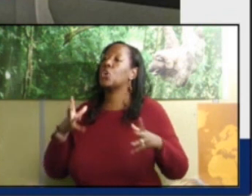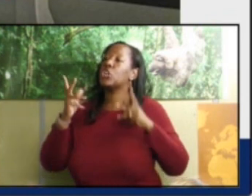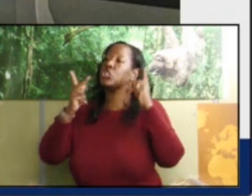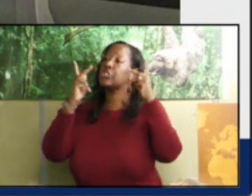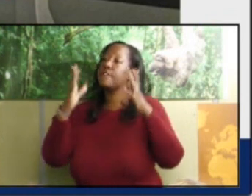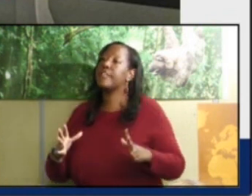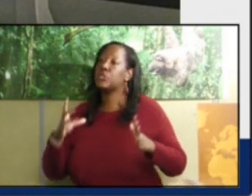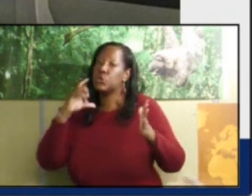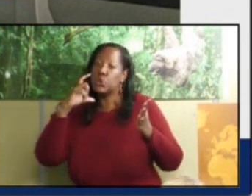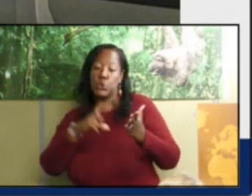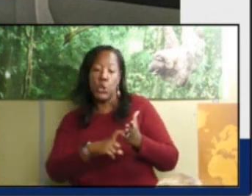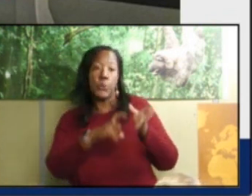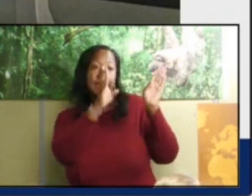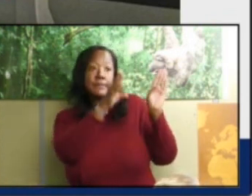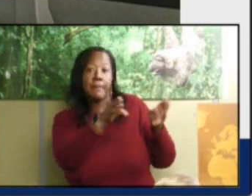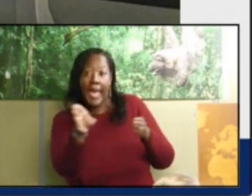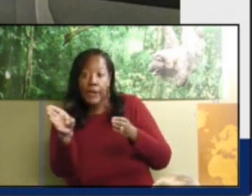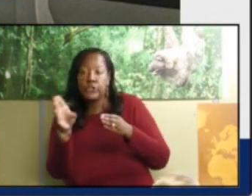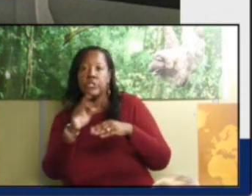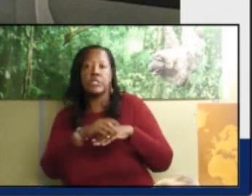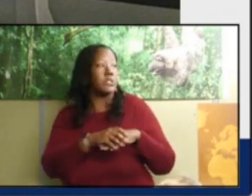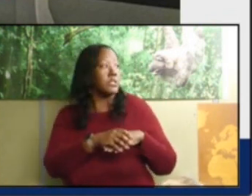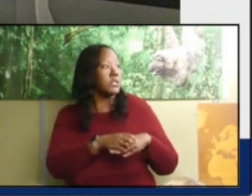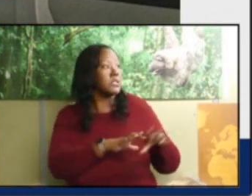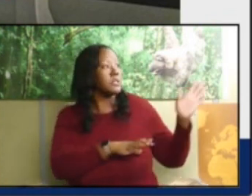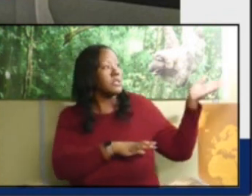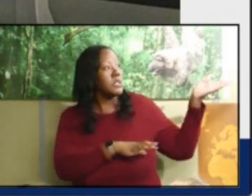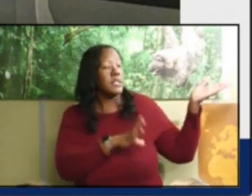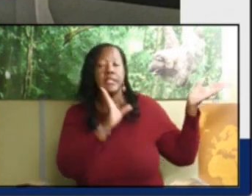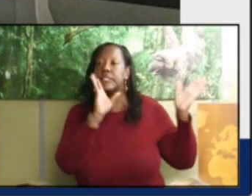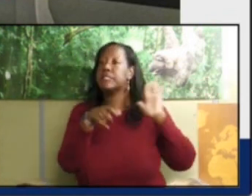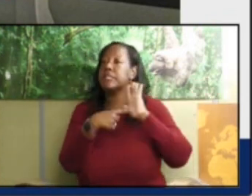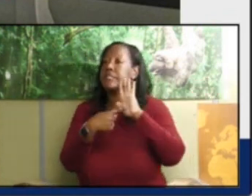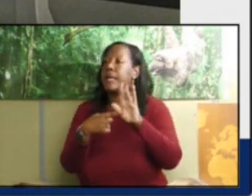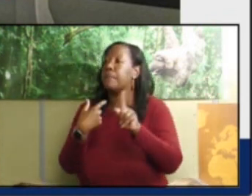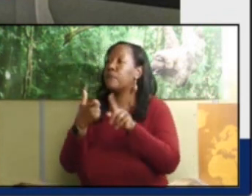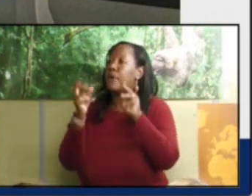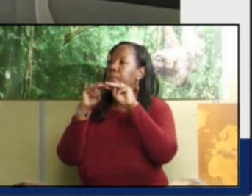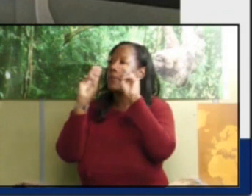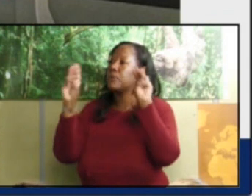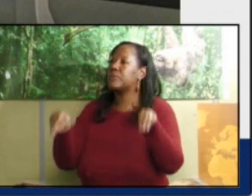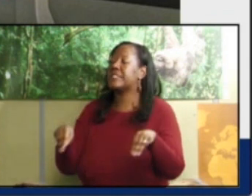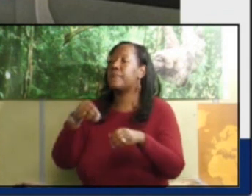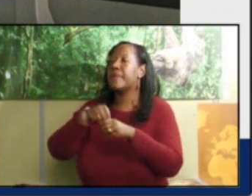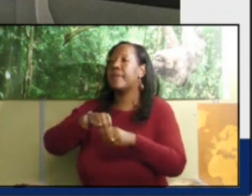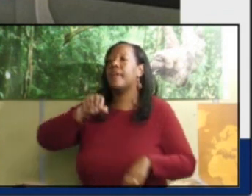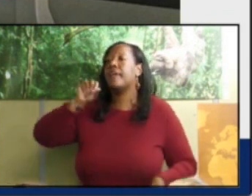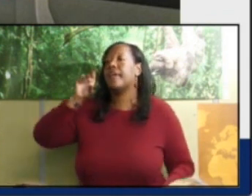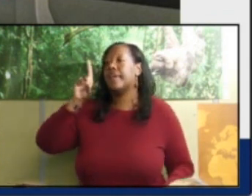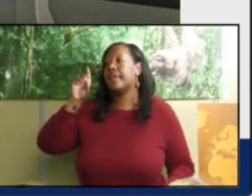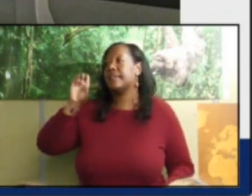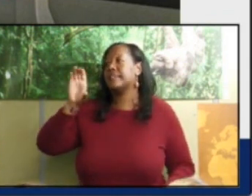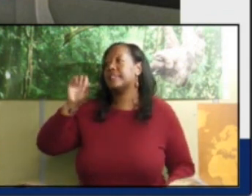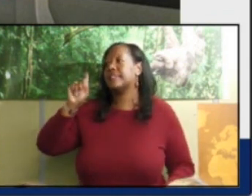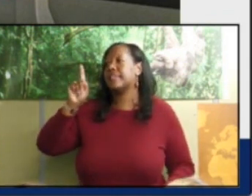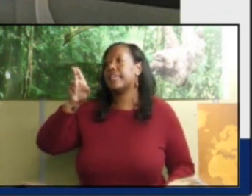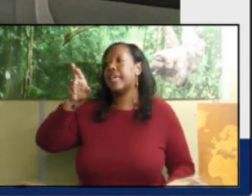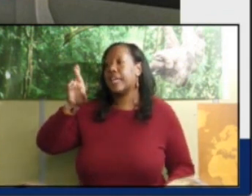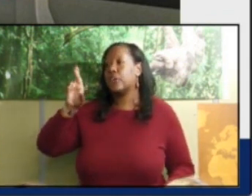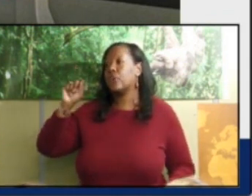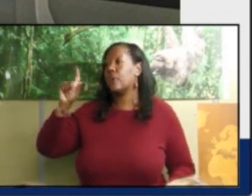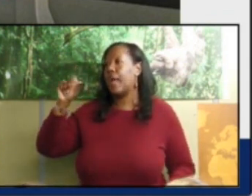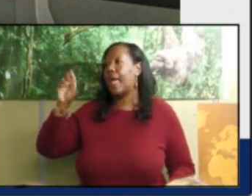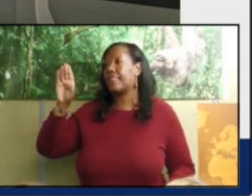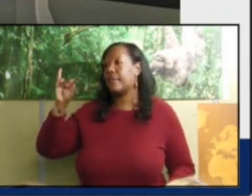in information. Here we have an example from a museum in Decatur, Alabama, the Cook Museum of Natural Science,